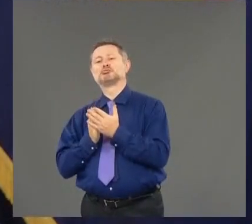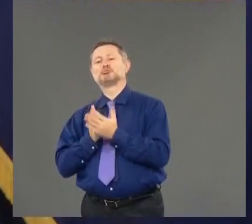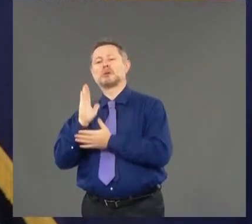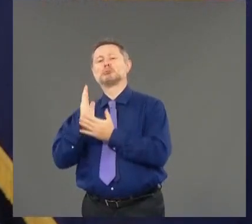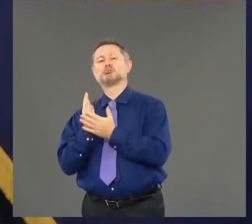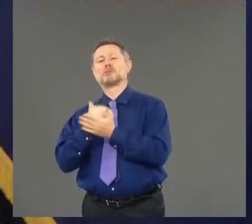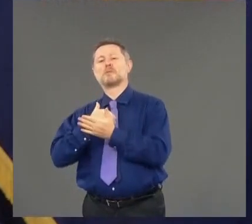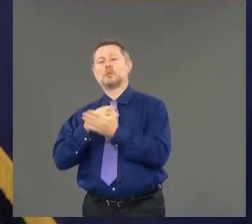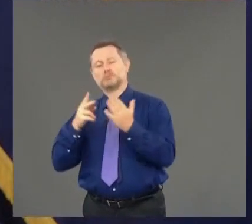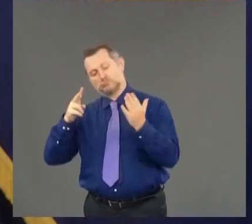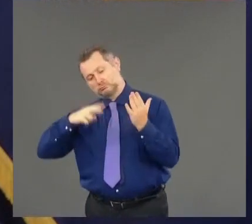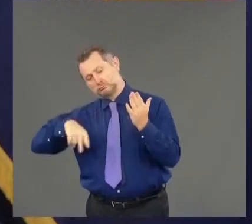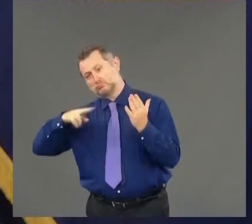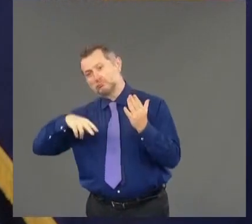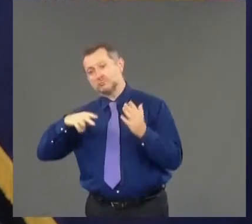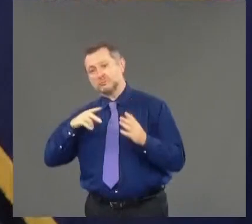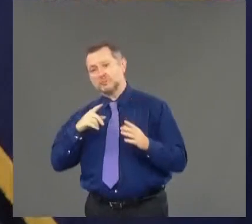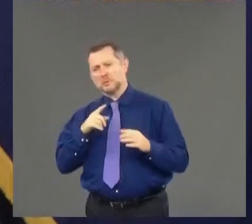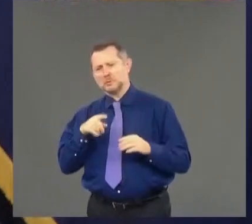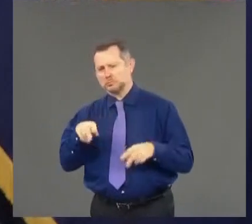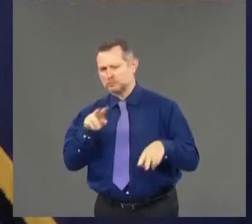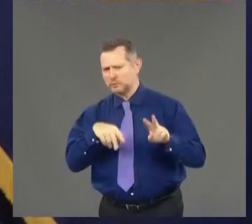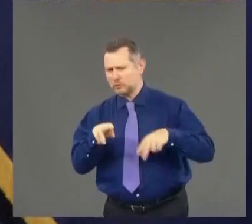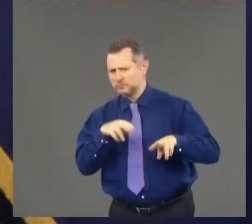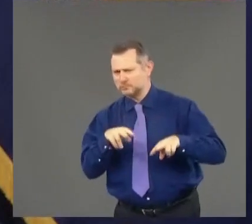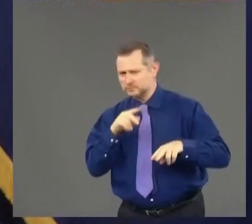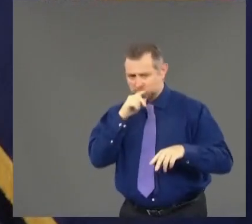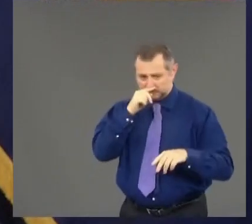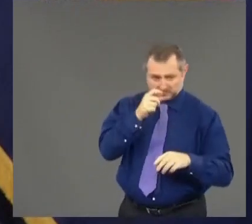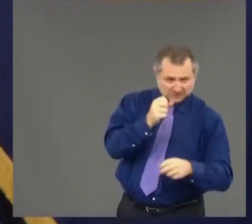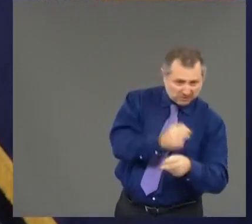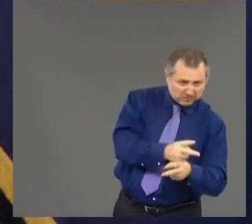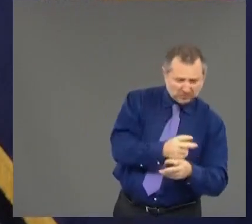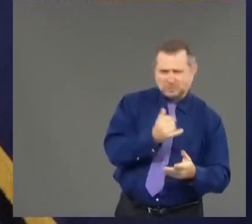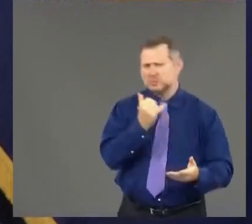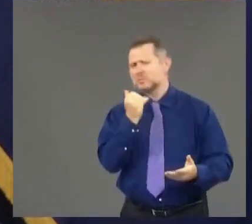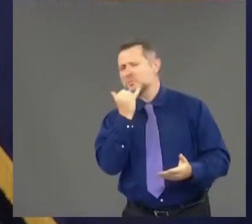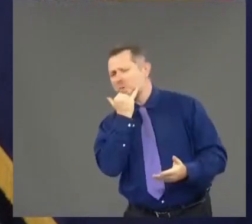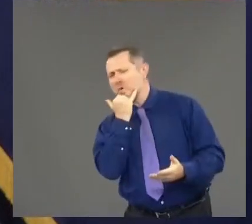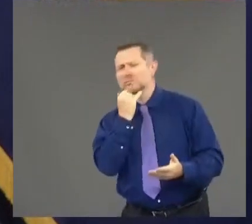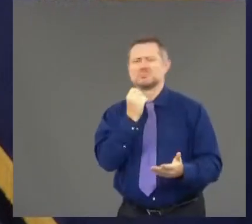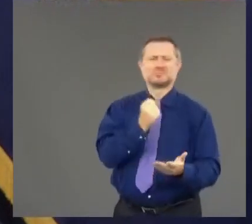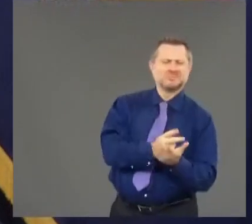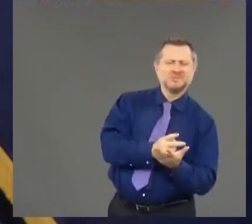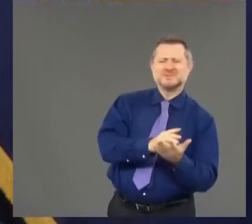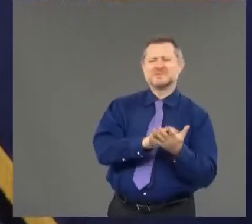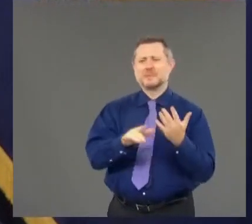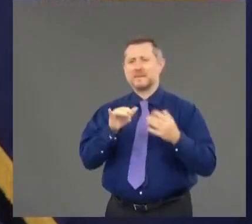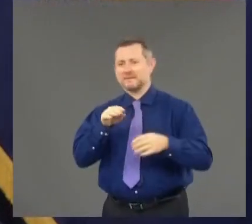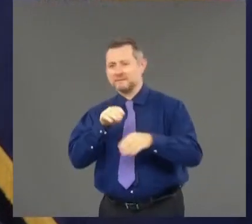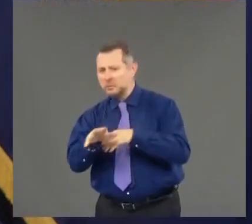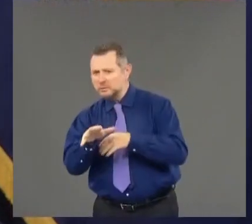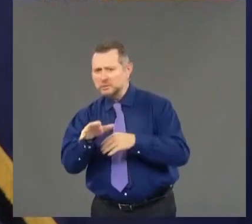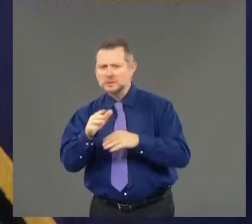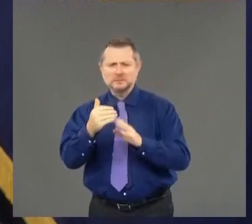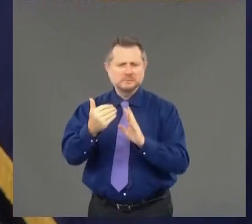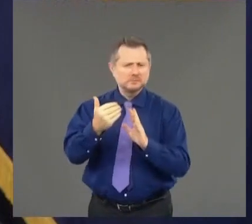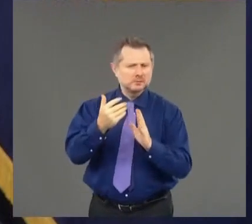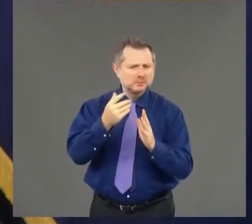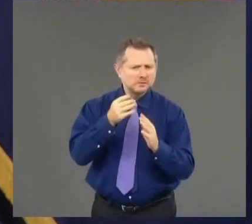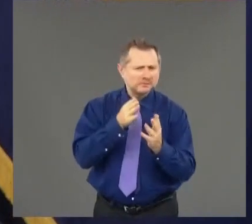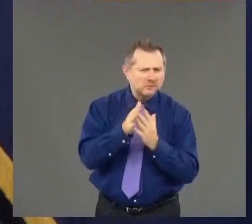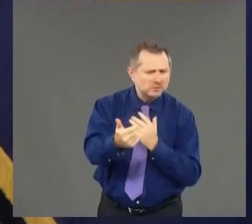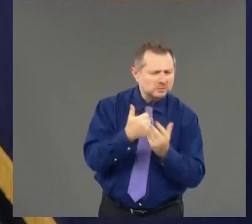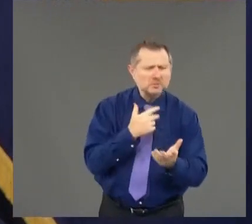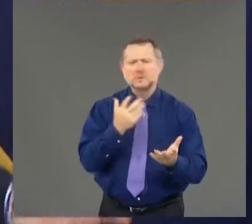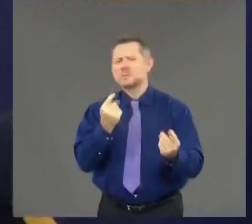filed? Does that affect training? Does that affect hiring a more diverse